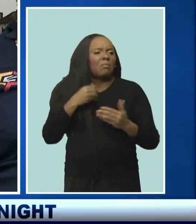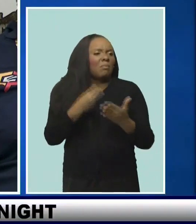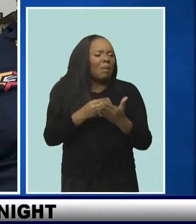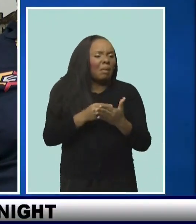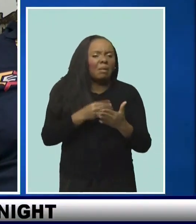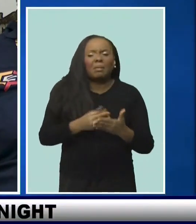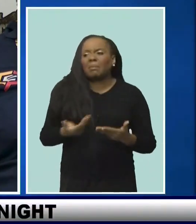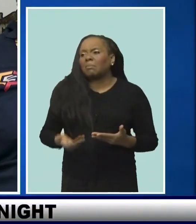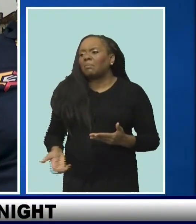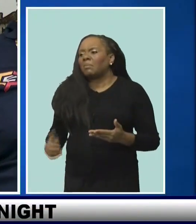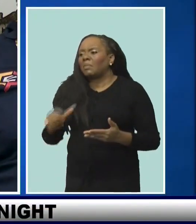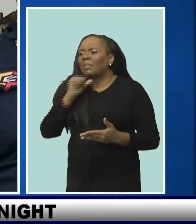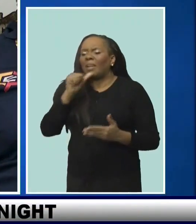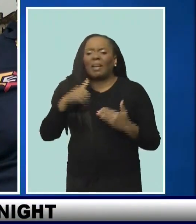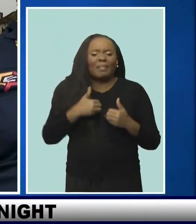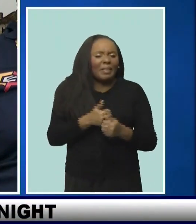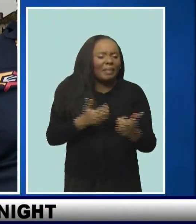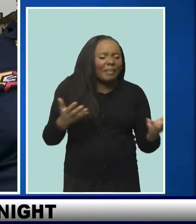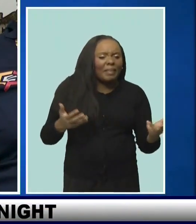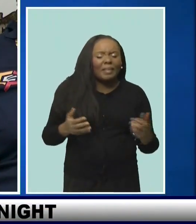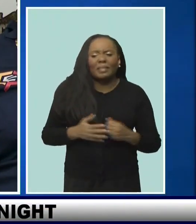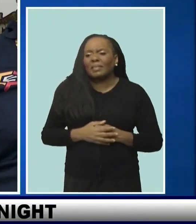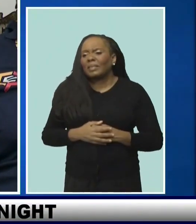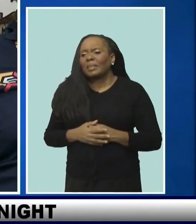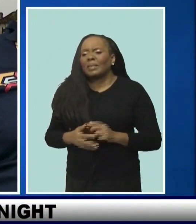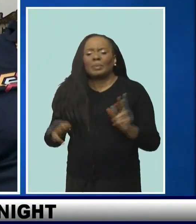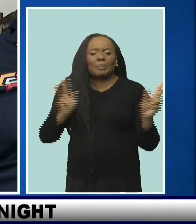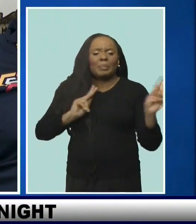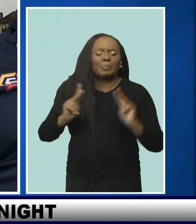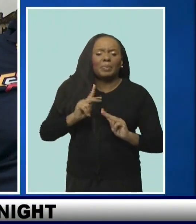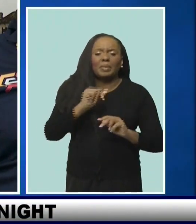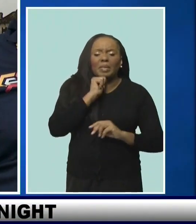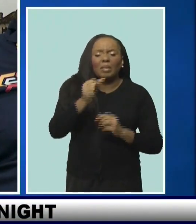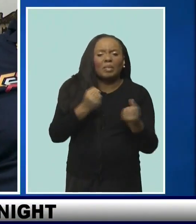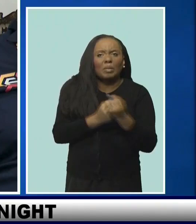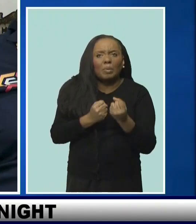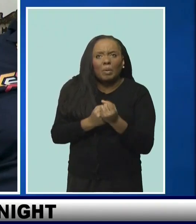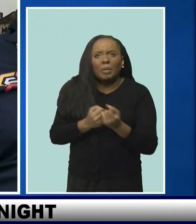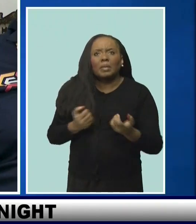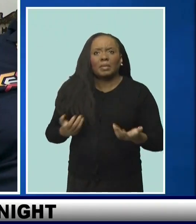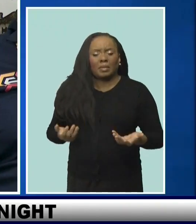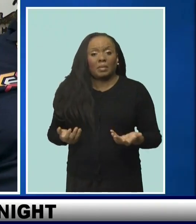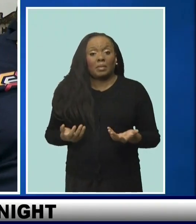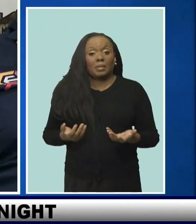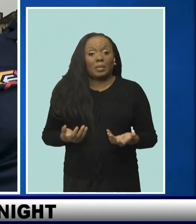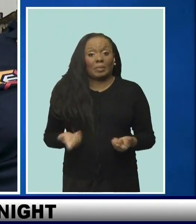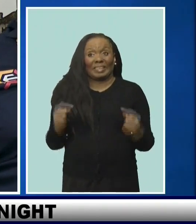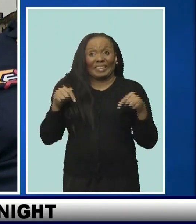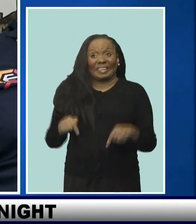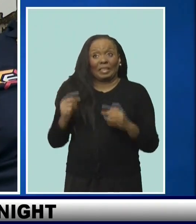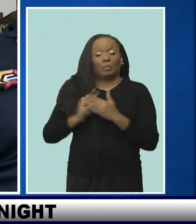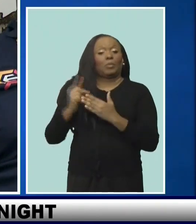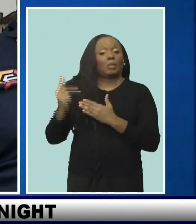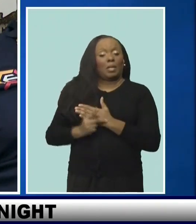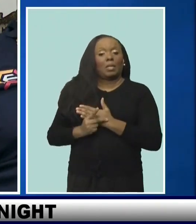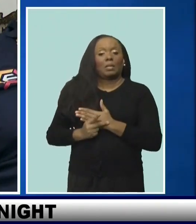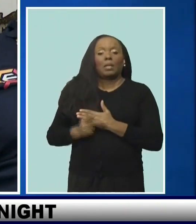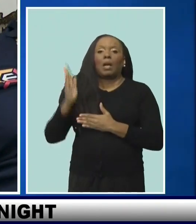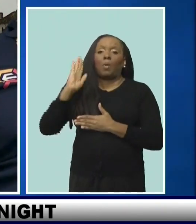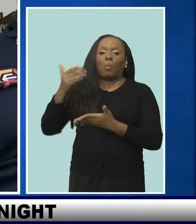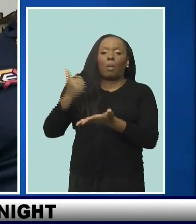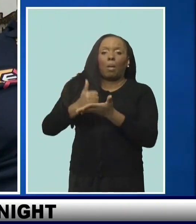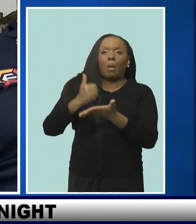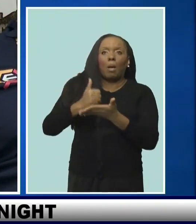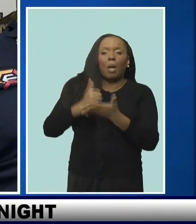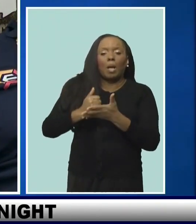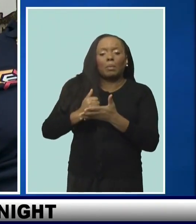don't have it all together, because nobody else has reached out to them in the way that they can. And this, therefore, allows us to unearth